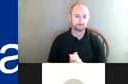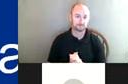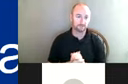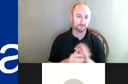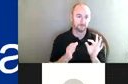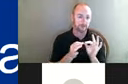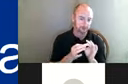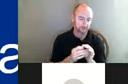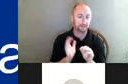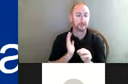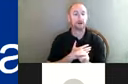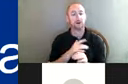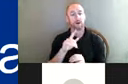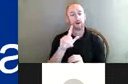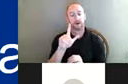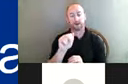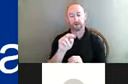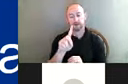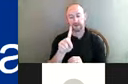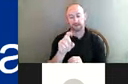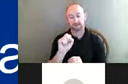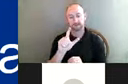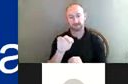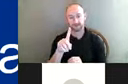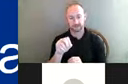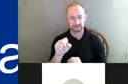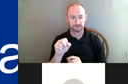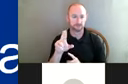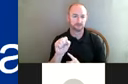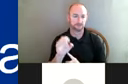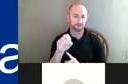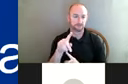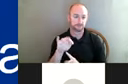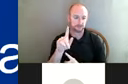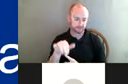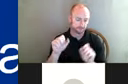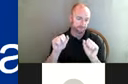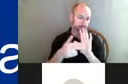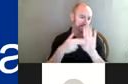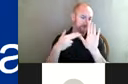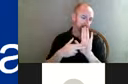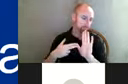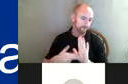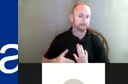values and our landslide susceptibility classifications based on those probability values.